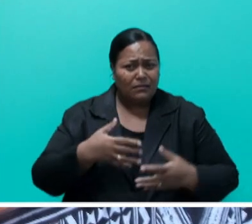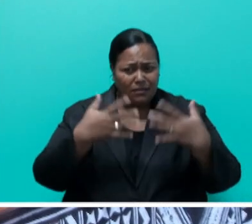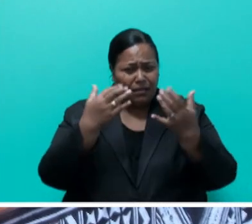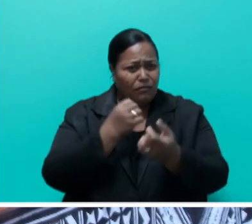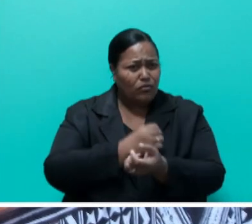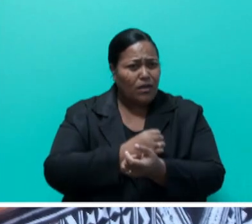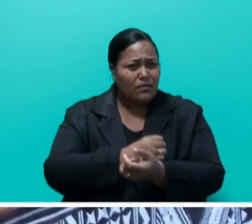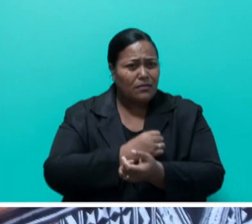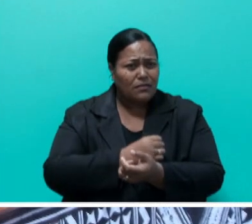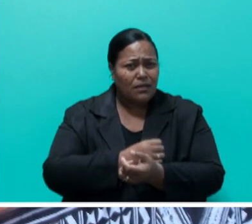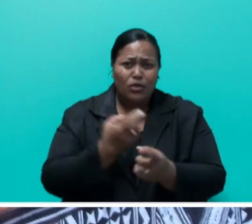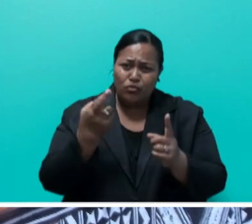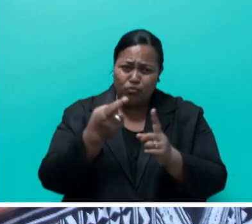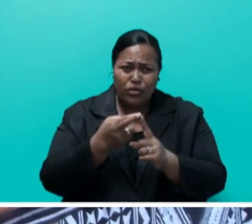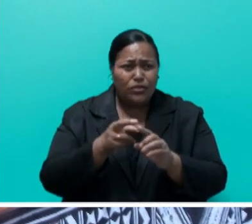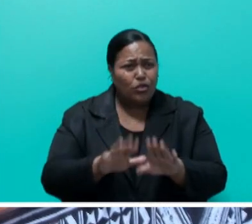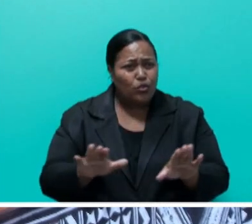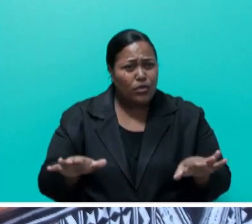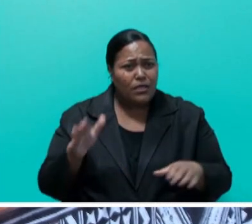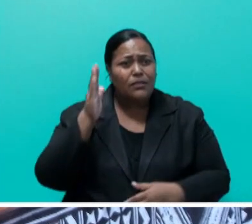This has reached our school children.